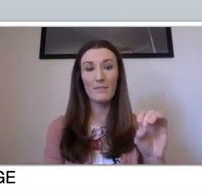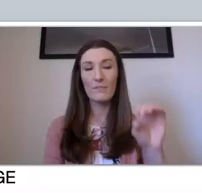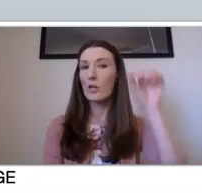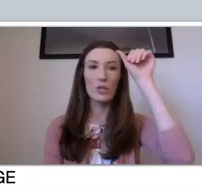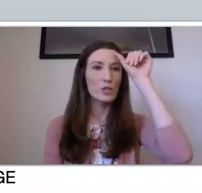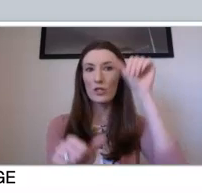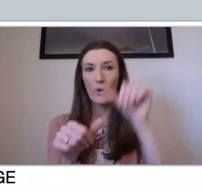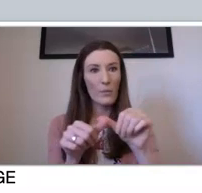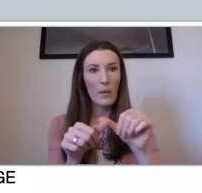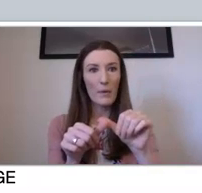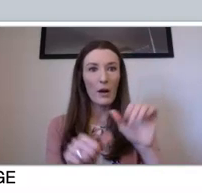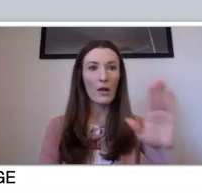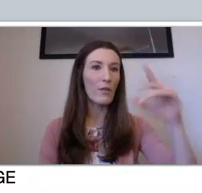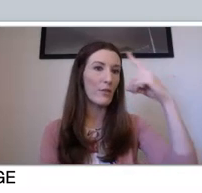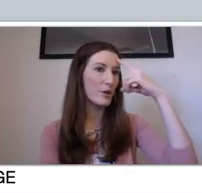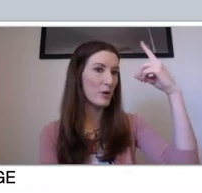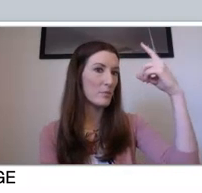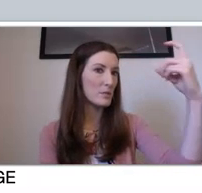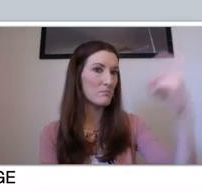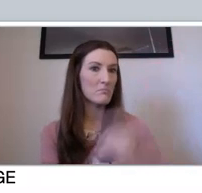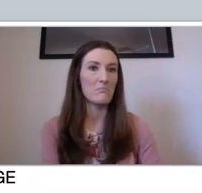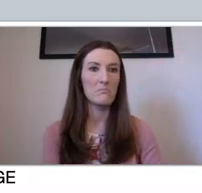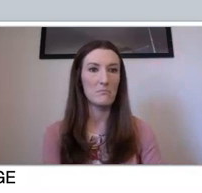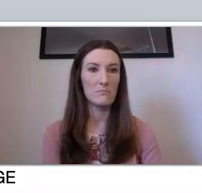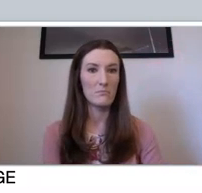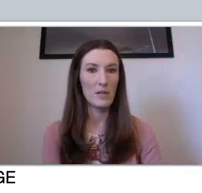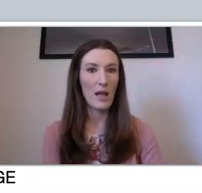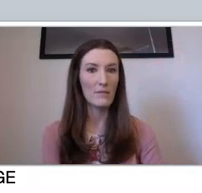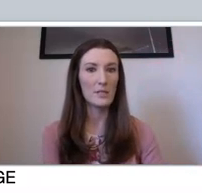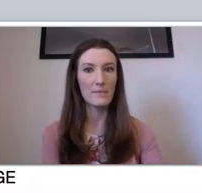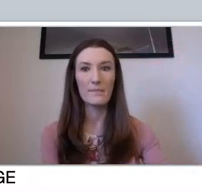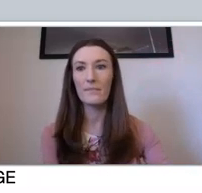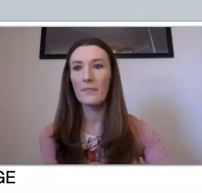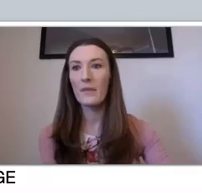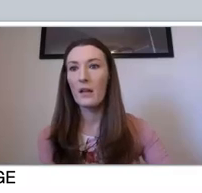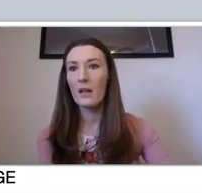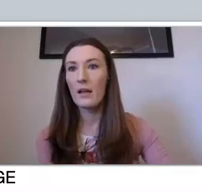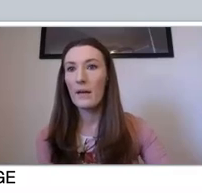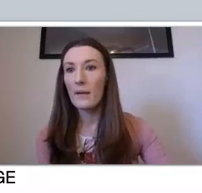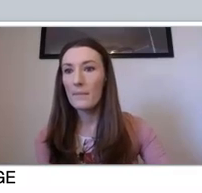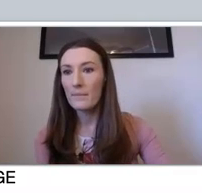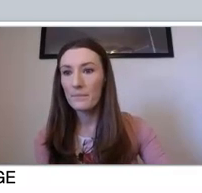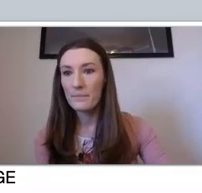37% don't remember their dreams. Okay, done.